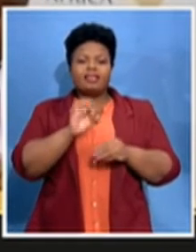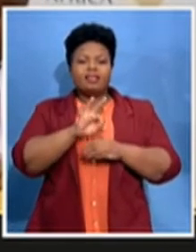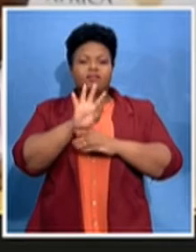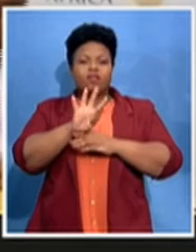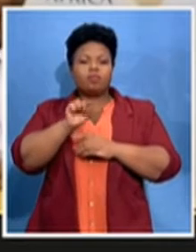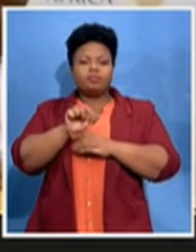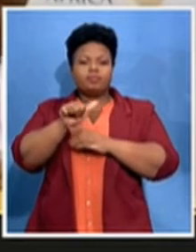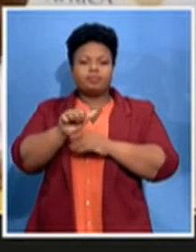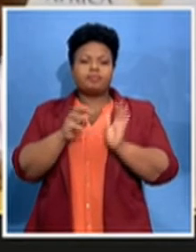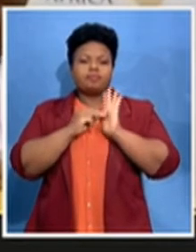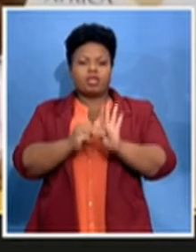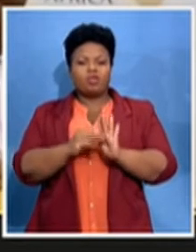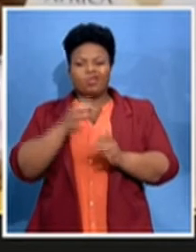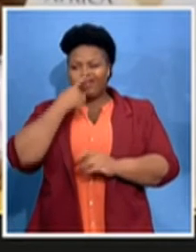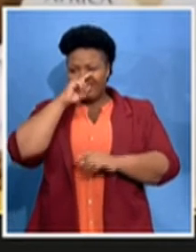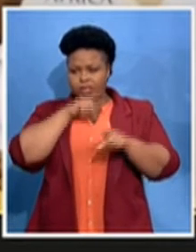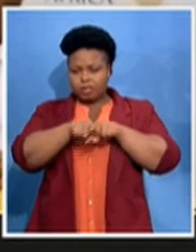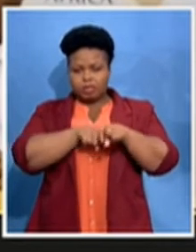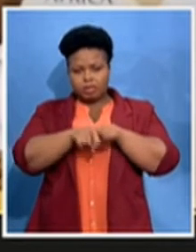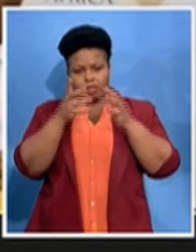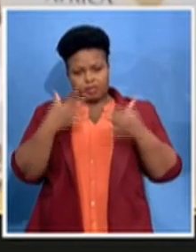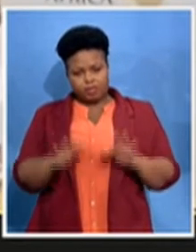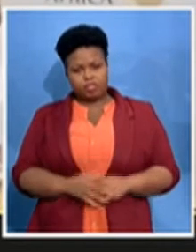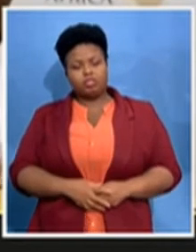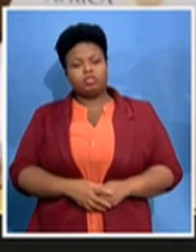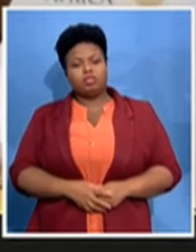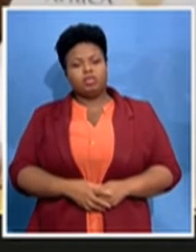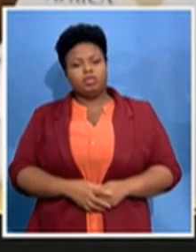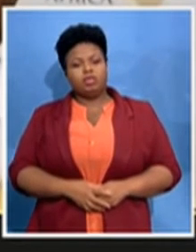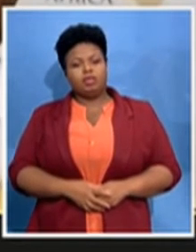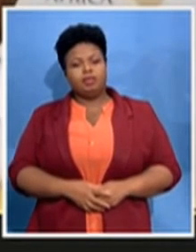with an overall positivity rate of